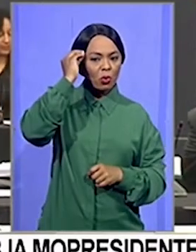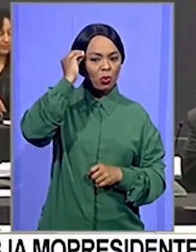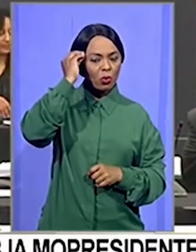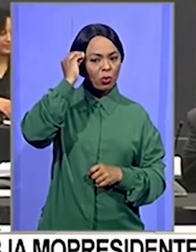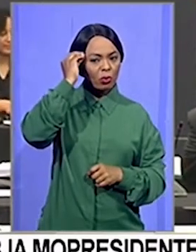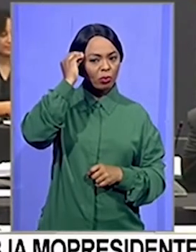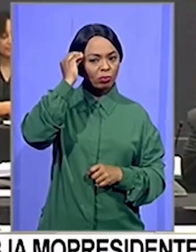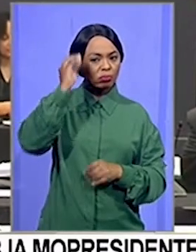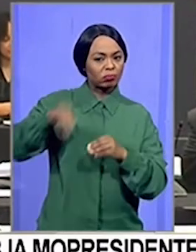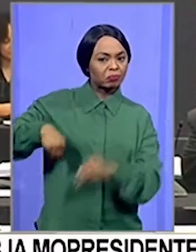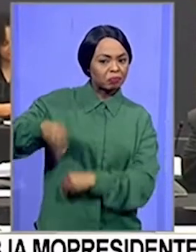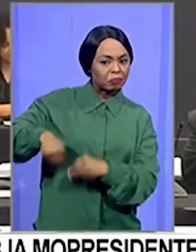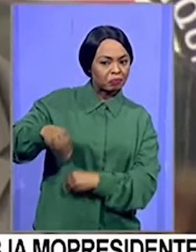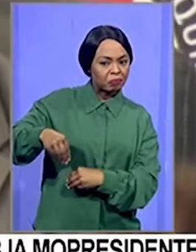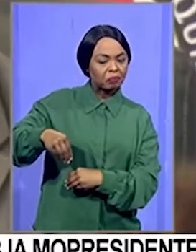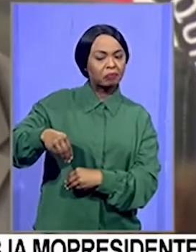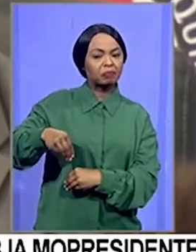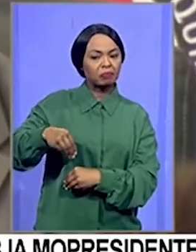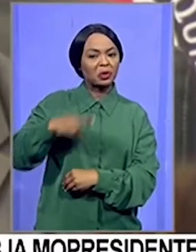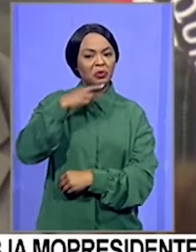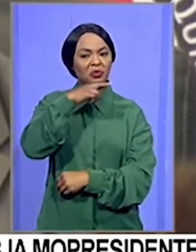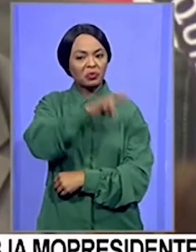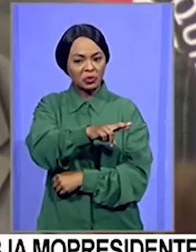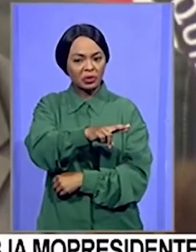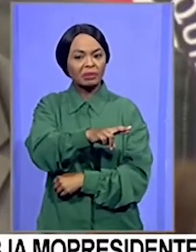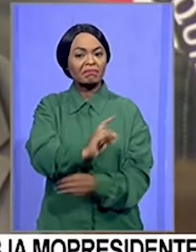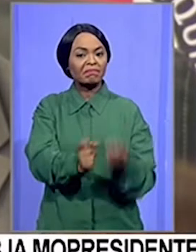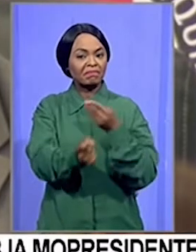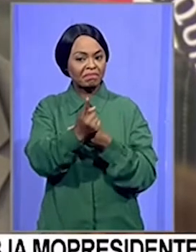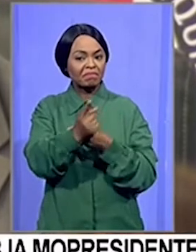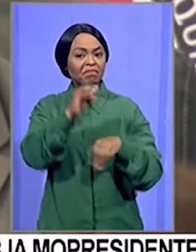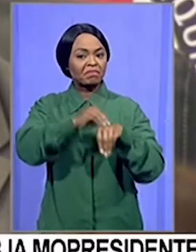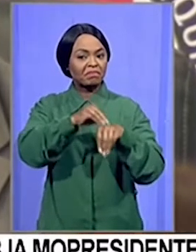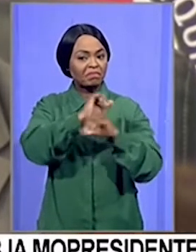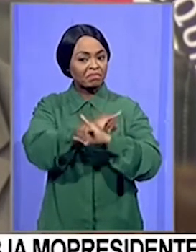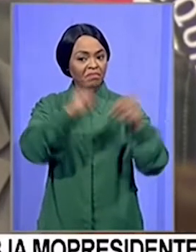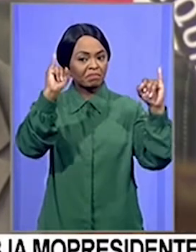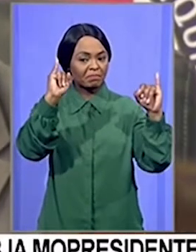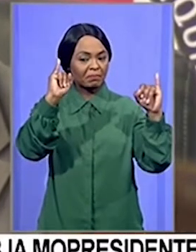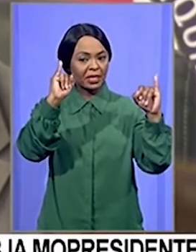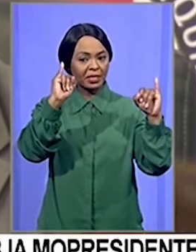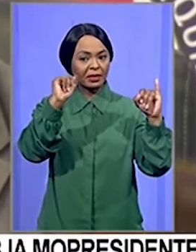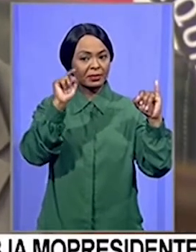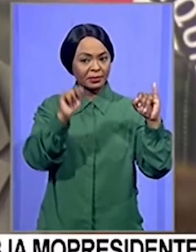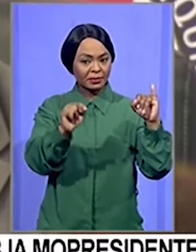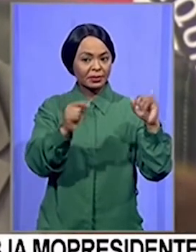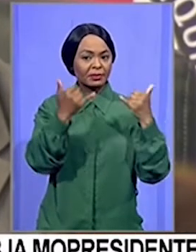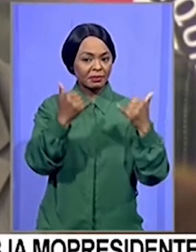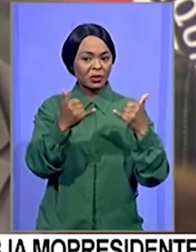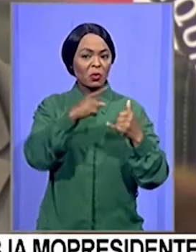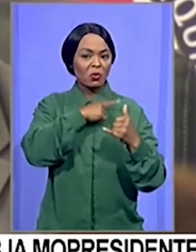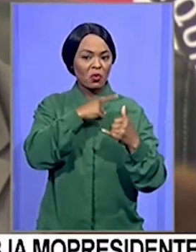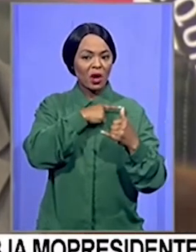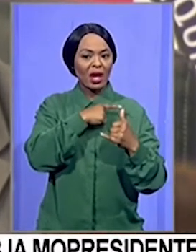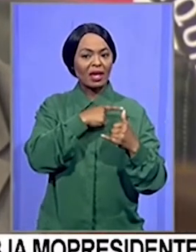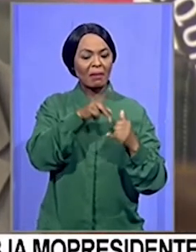corruption the fraud. Matata Mahula long ring out to Chabaka mmuso. Kalbagala or the health